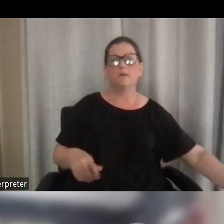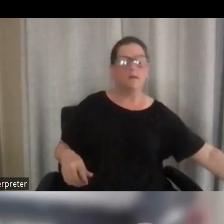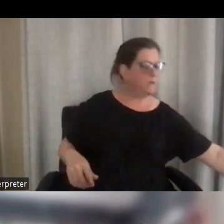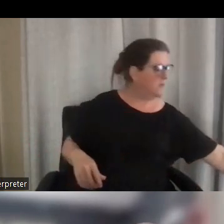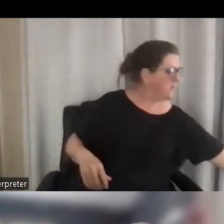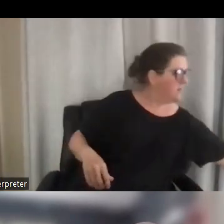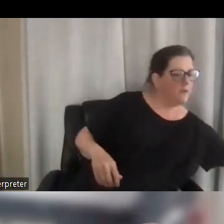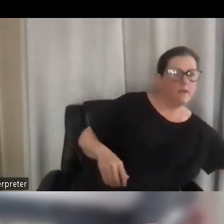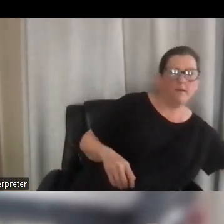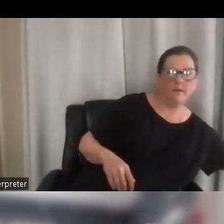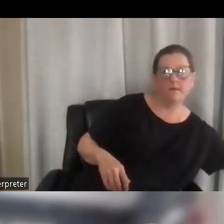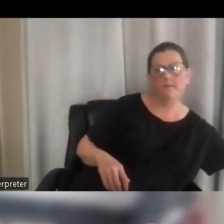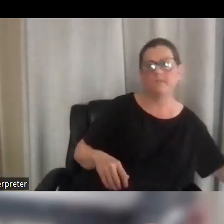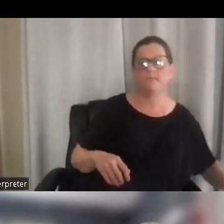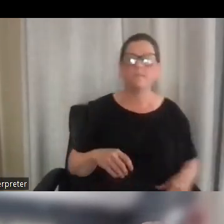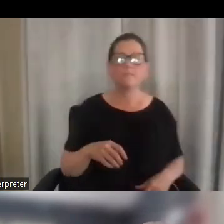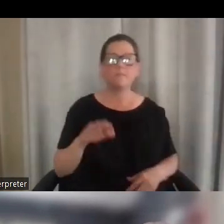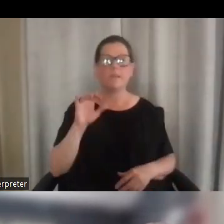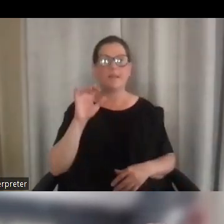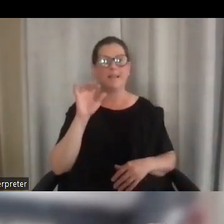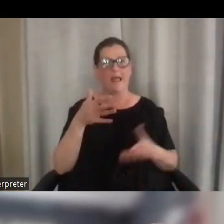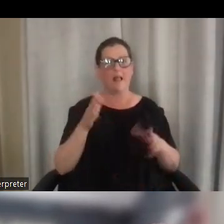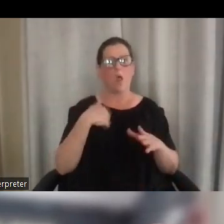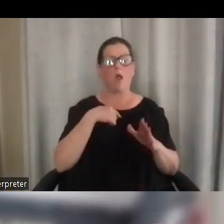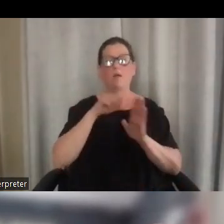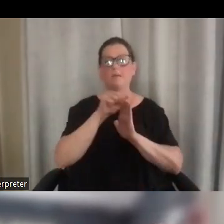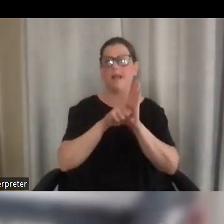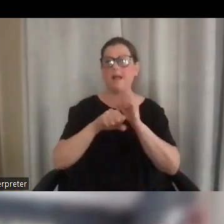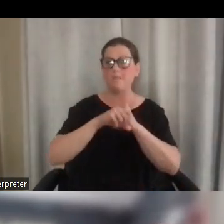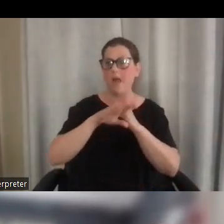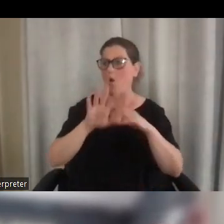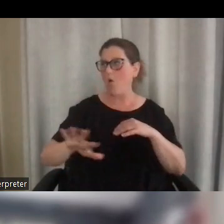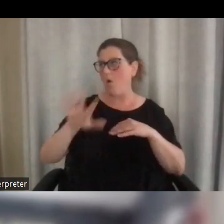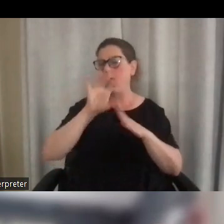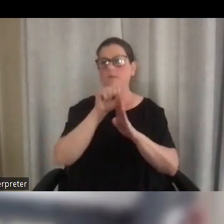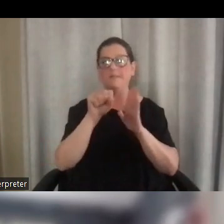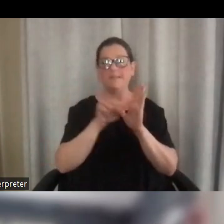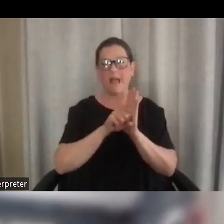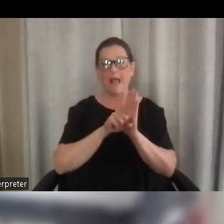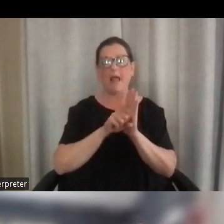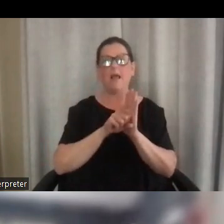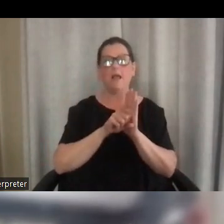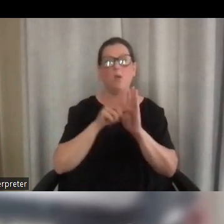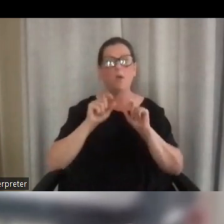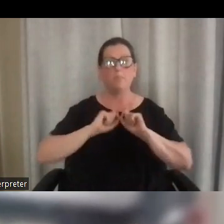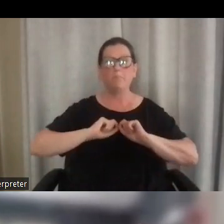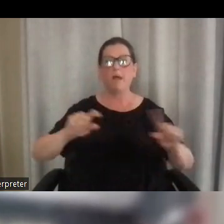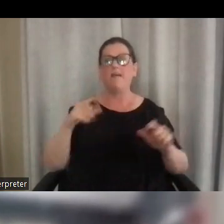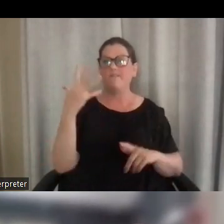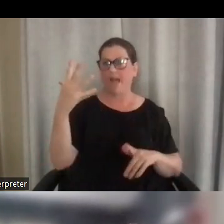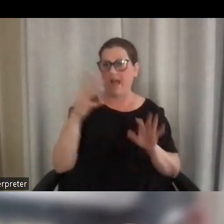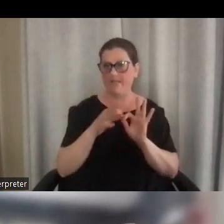was statewide in geographic pockets across the state. And we were able to roll out the campaign in 5 languages: in